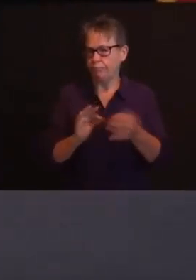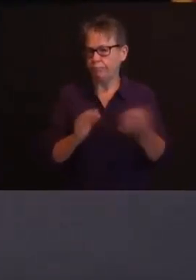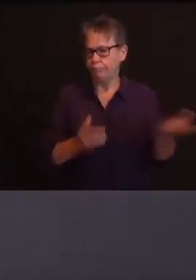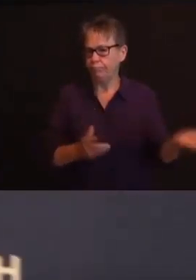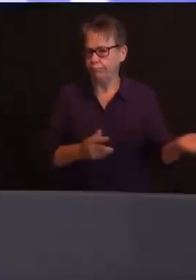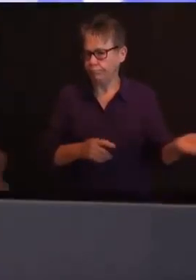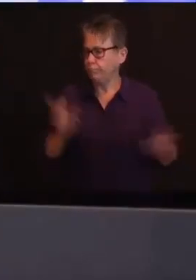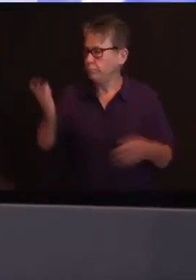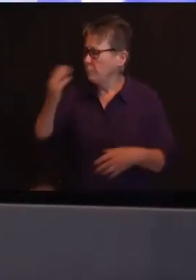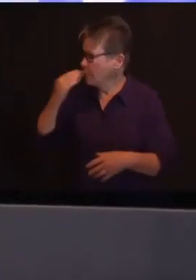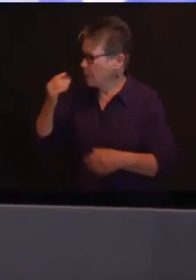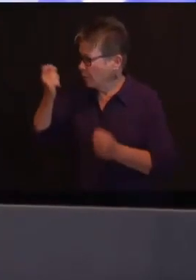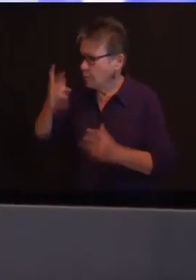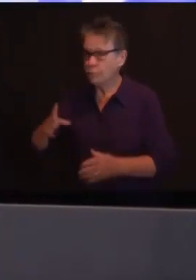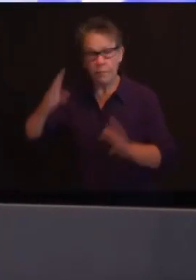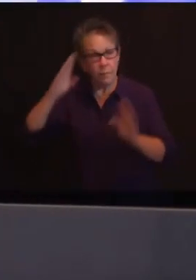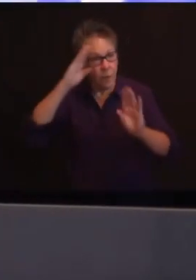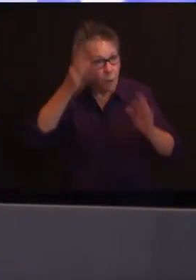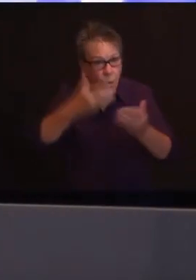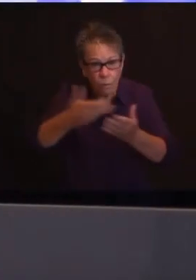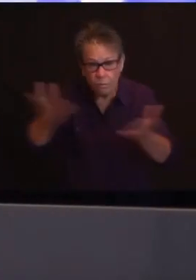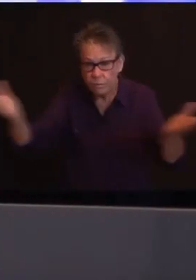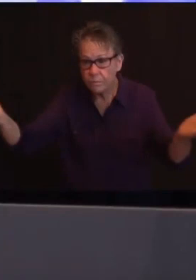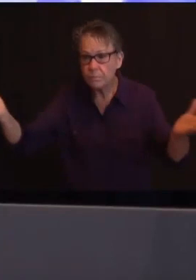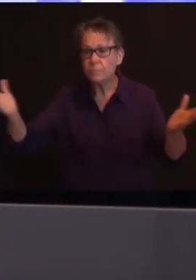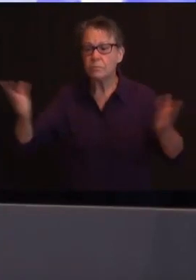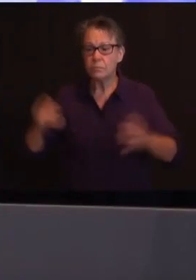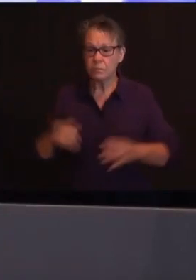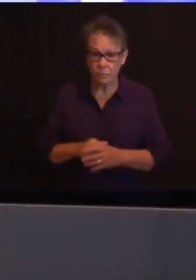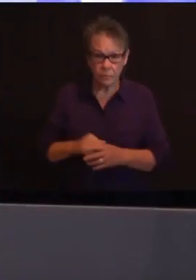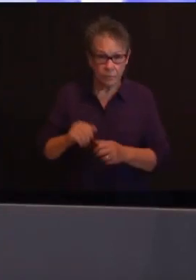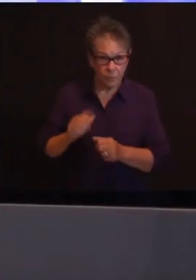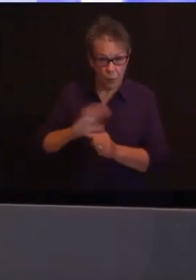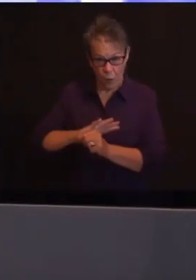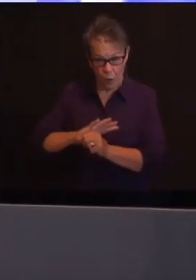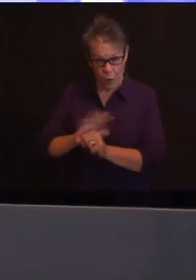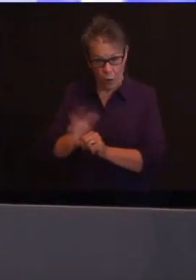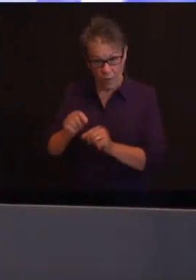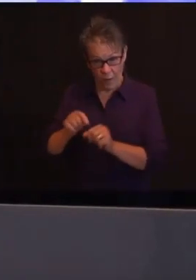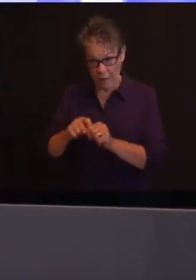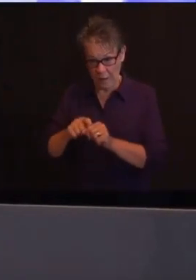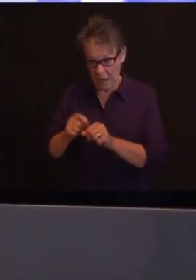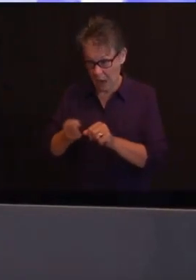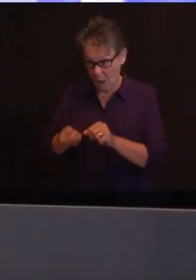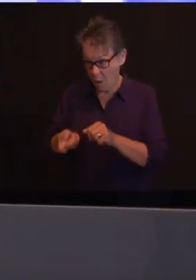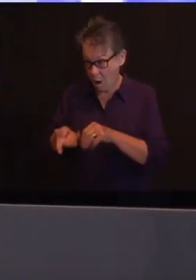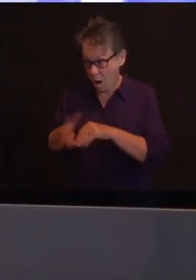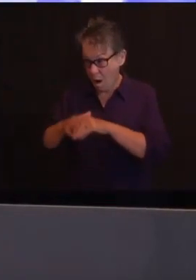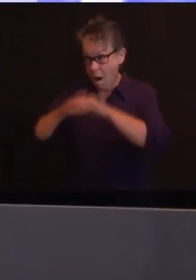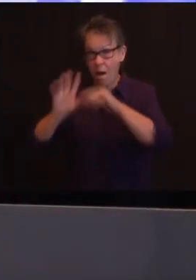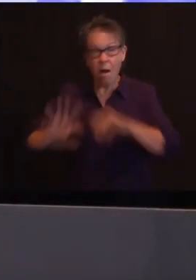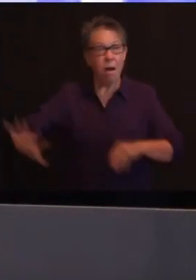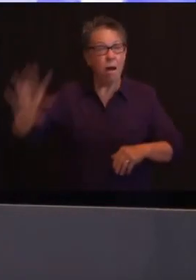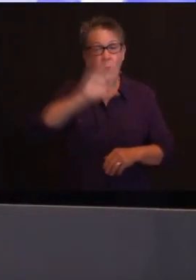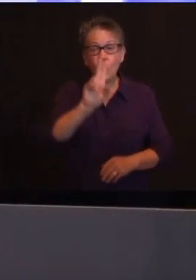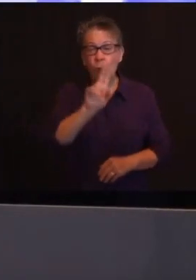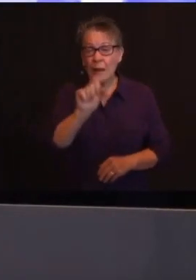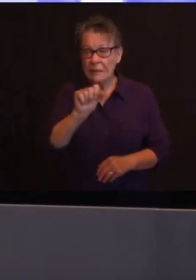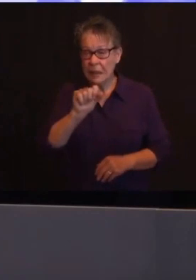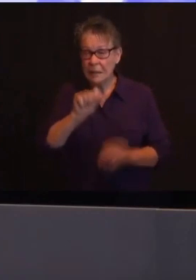afternoon. As we see COVID-19 cases rise across the country, we are concerned about the impact to our